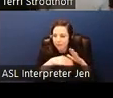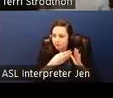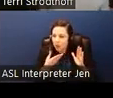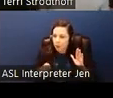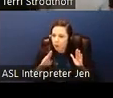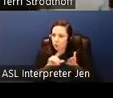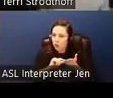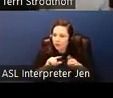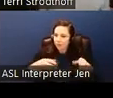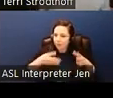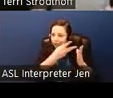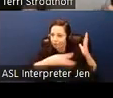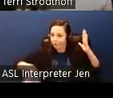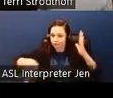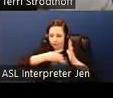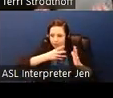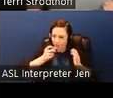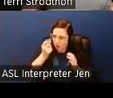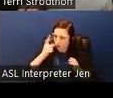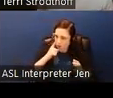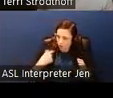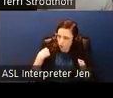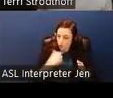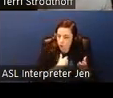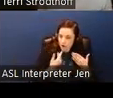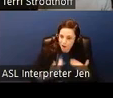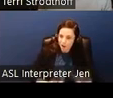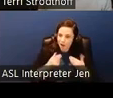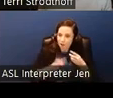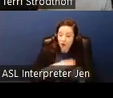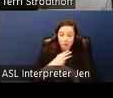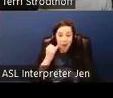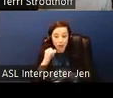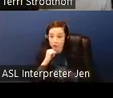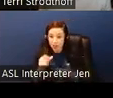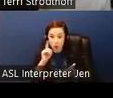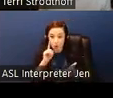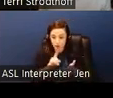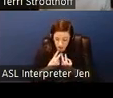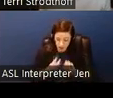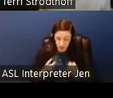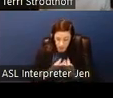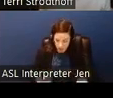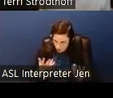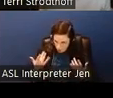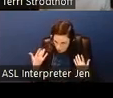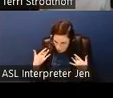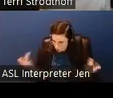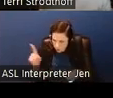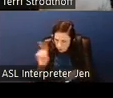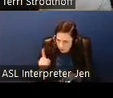are and how we walk in the world. But if we don't dig in and try to get to the core of that, then we don't have a deep understanding of where it comes